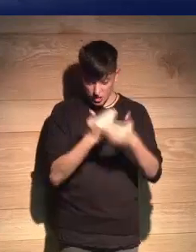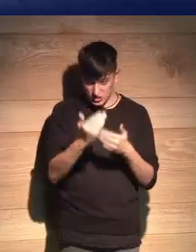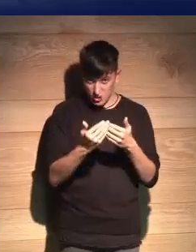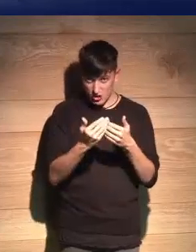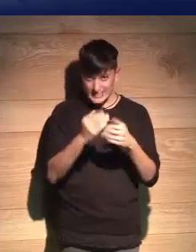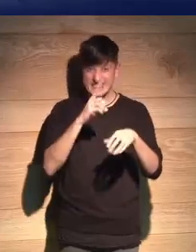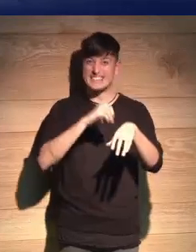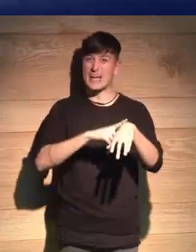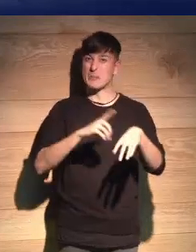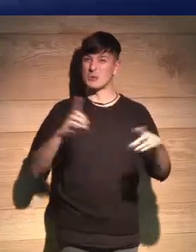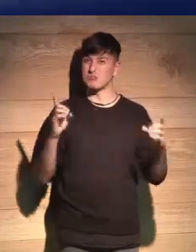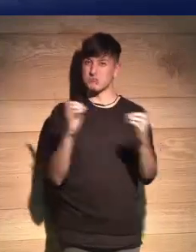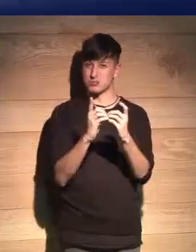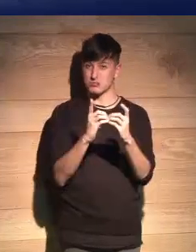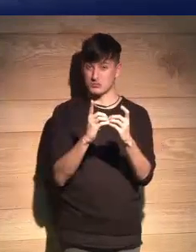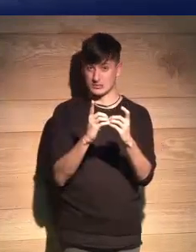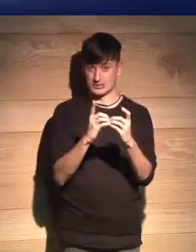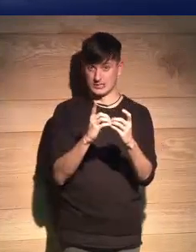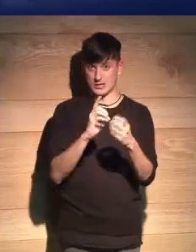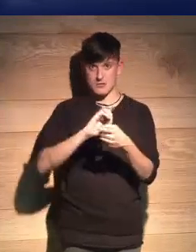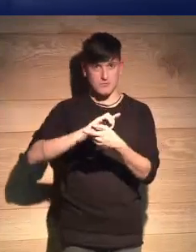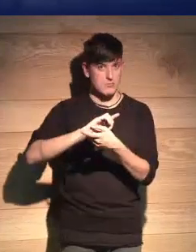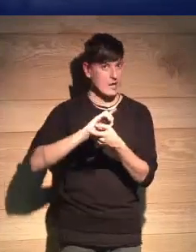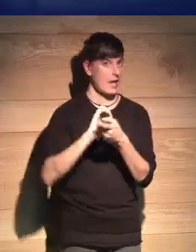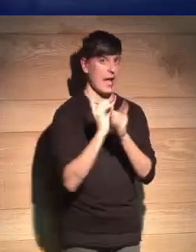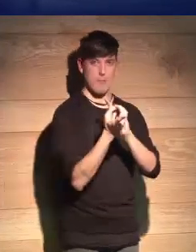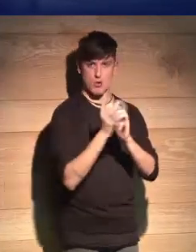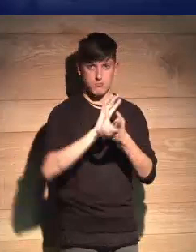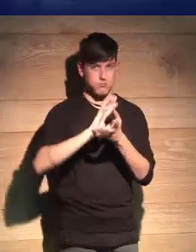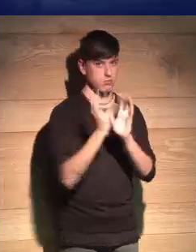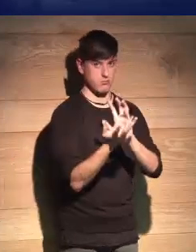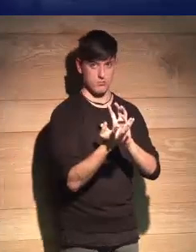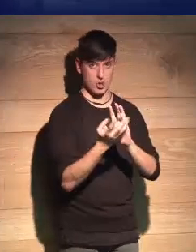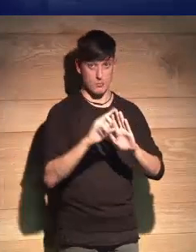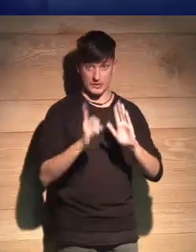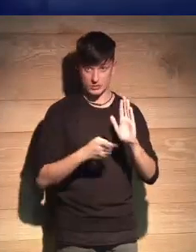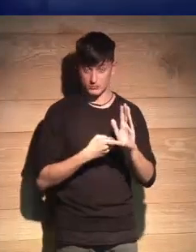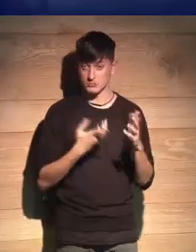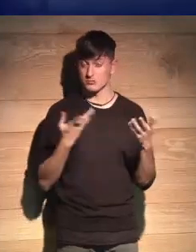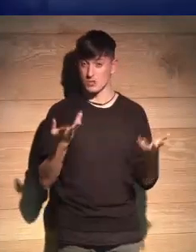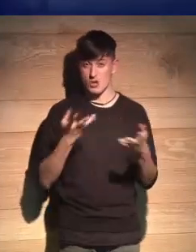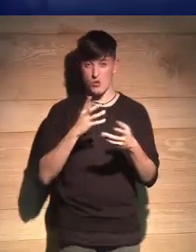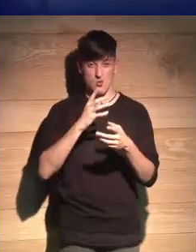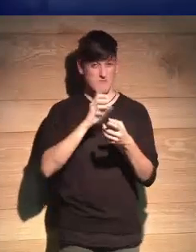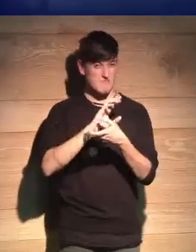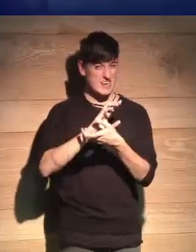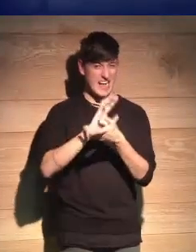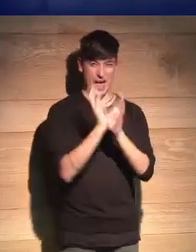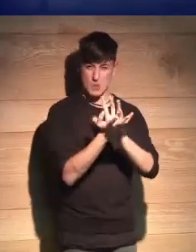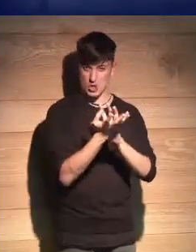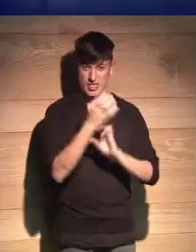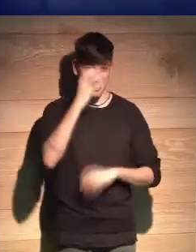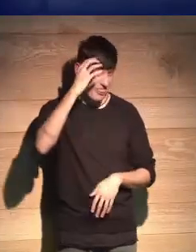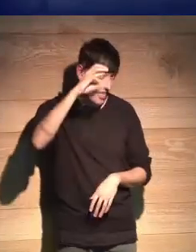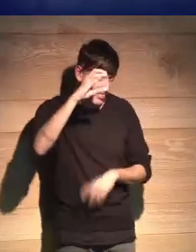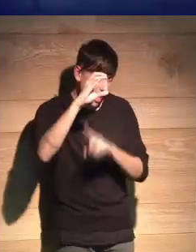triggered, that in a short lapse of time gives rise to a radical change. In this case, a radical change